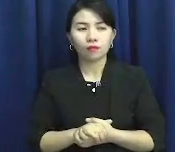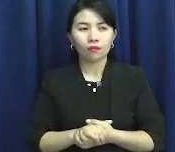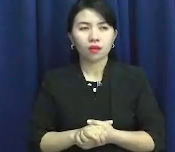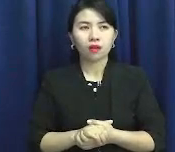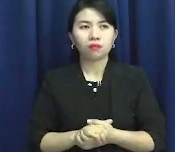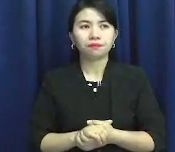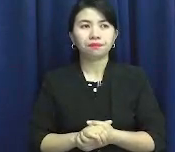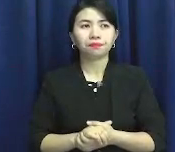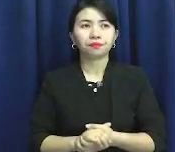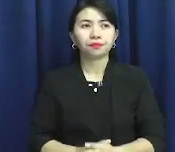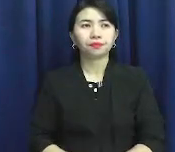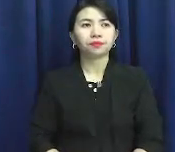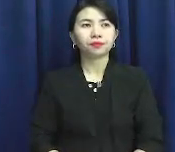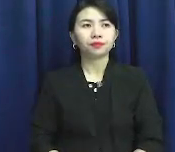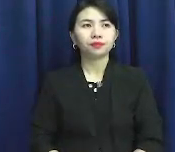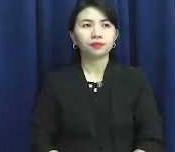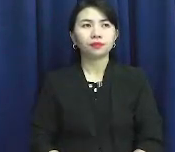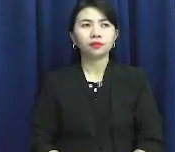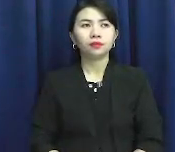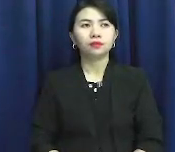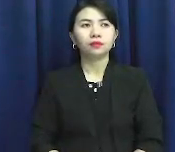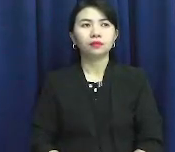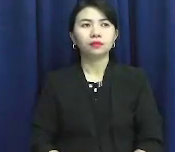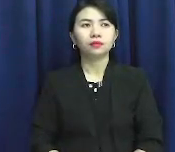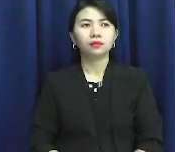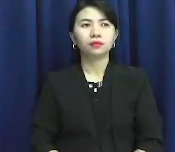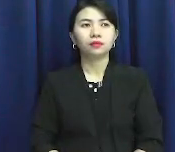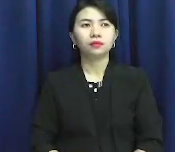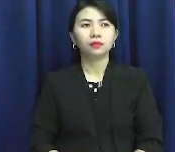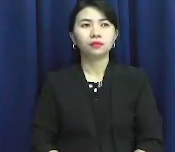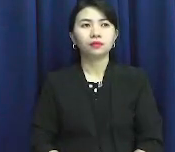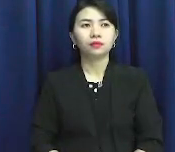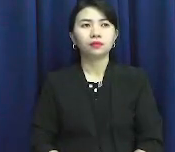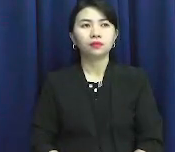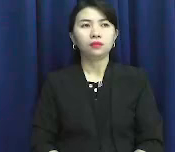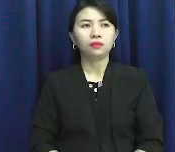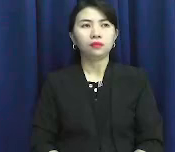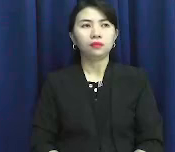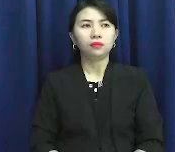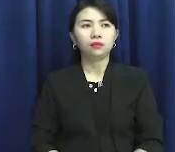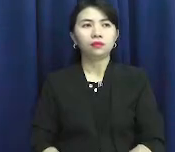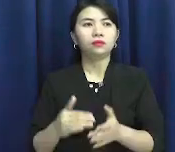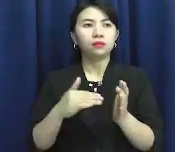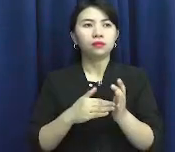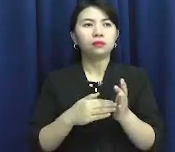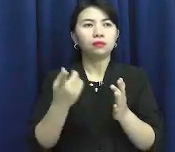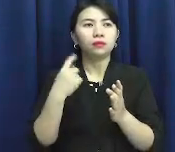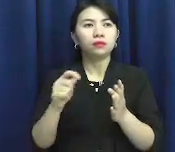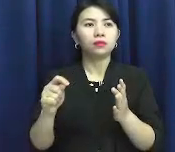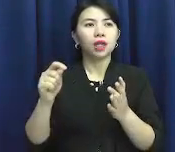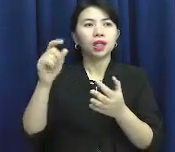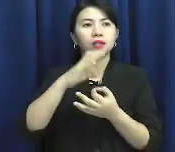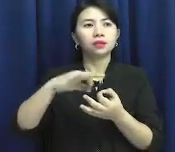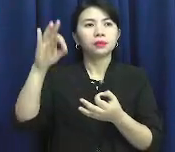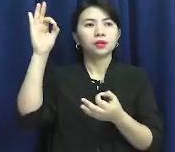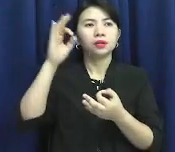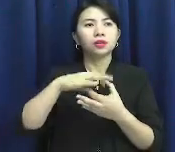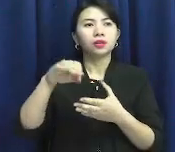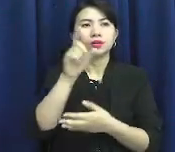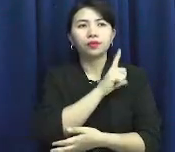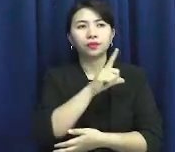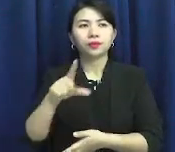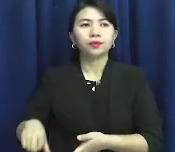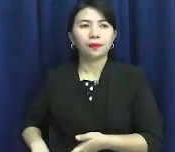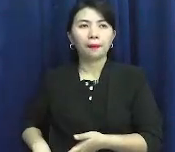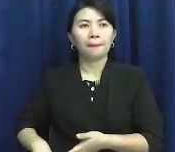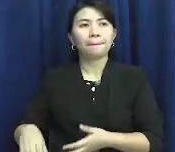Napakatindi nito, mga kapatid. You see? Napakatindi nitong nakikita po natin dito. The Spirit of the Lord, of the